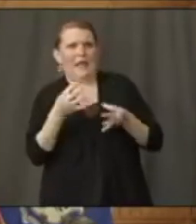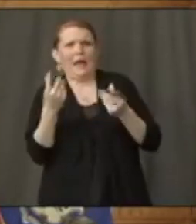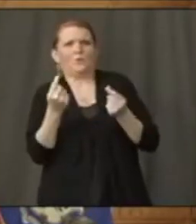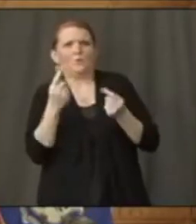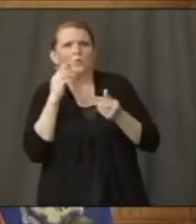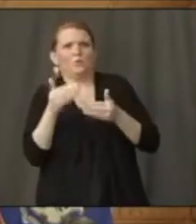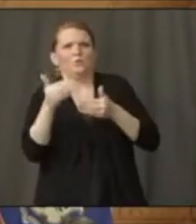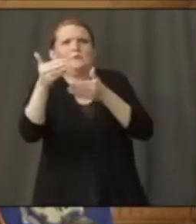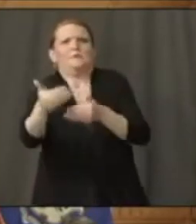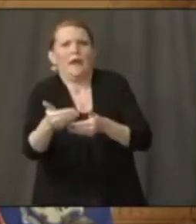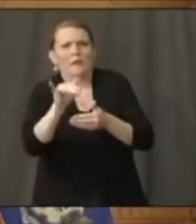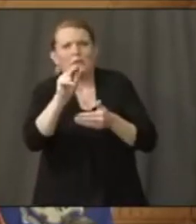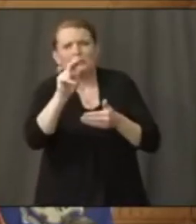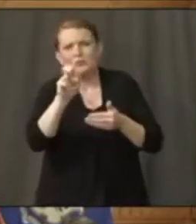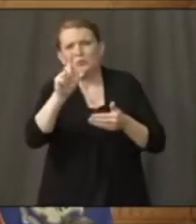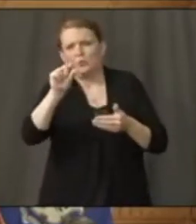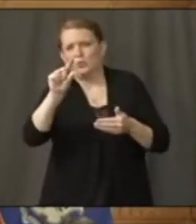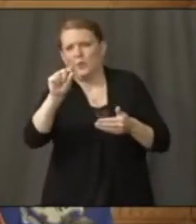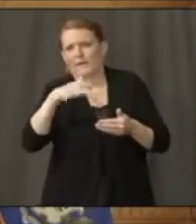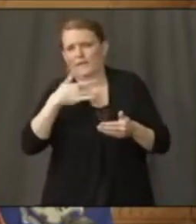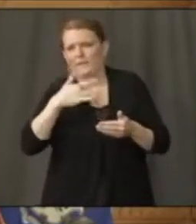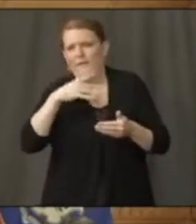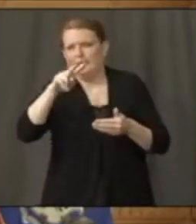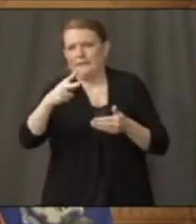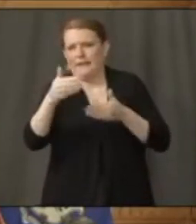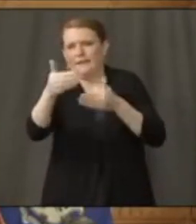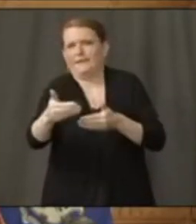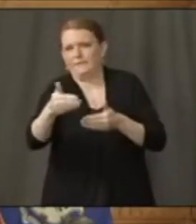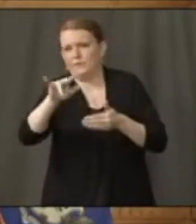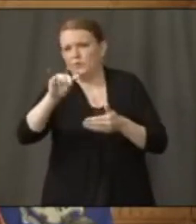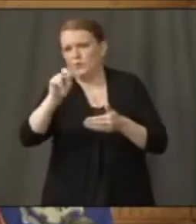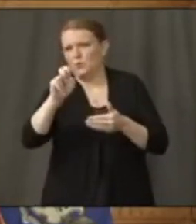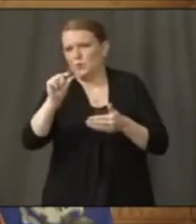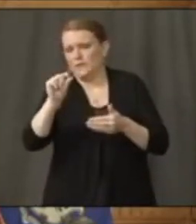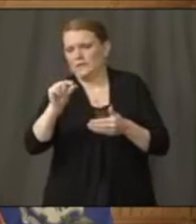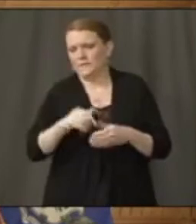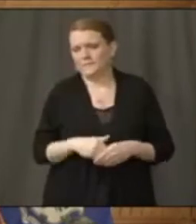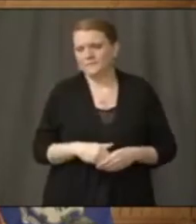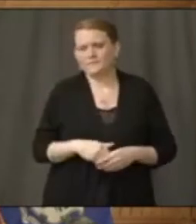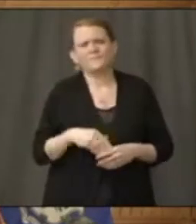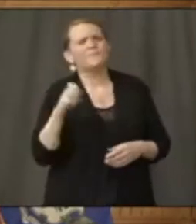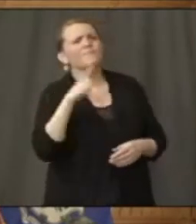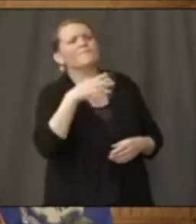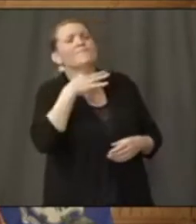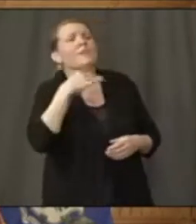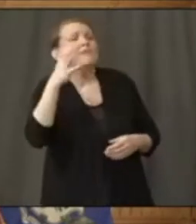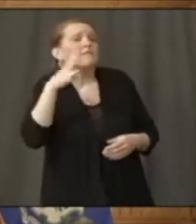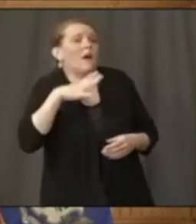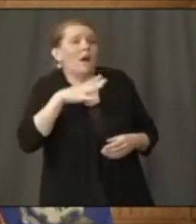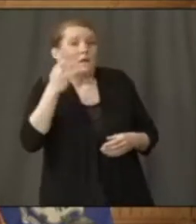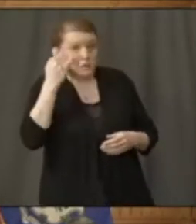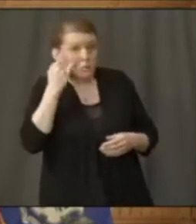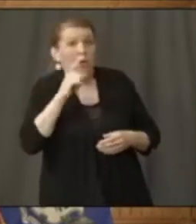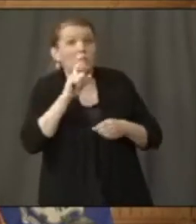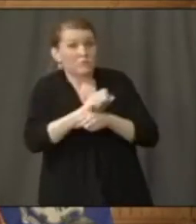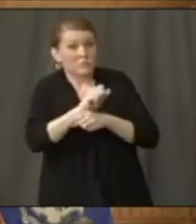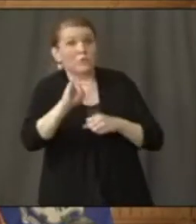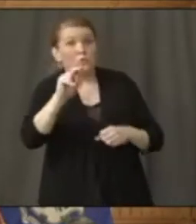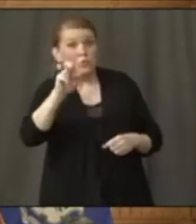an idea of what type of business you might be looking to reopen on June 20th then? Well, I